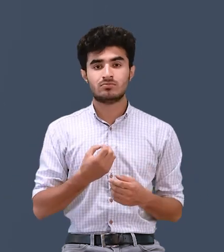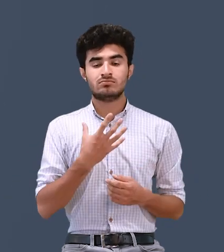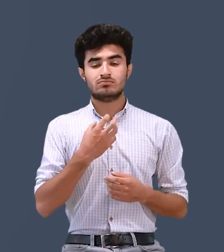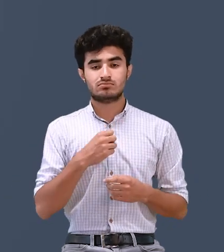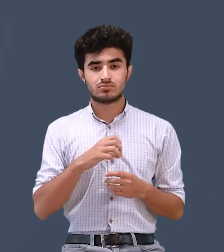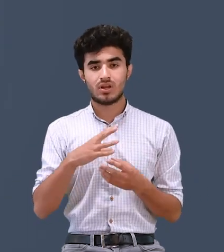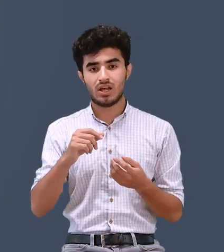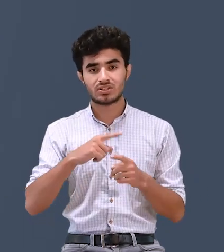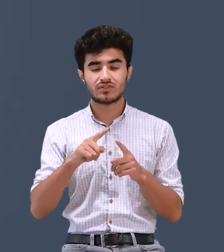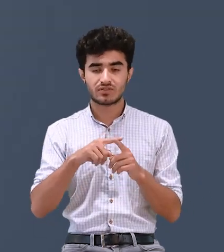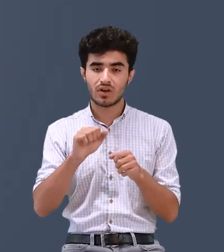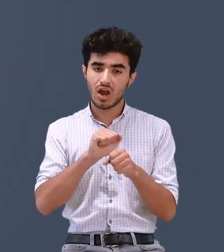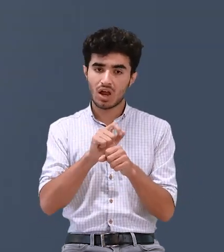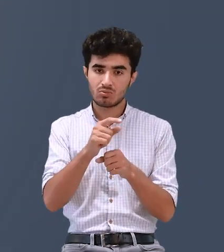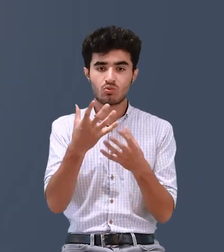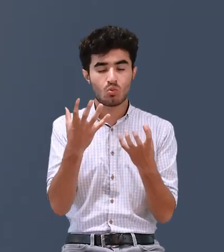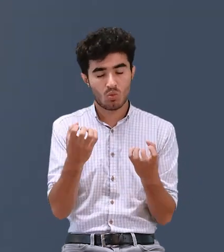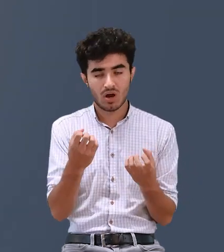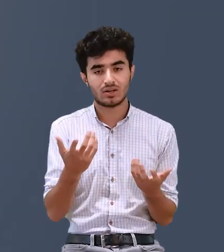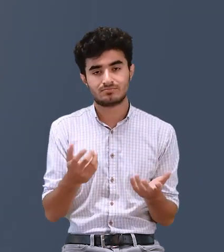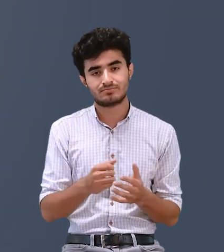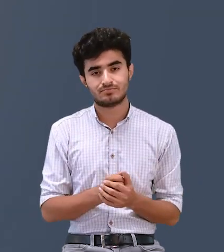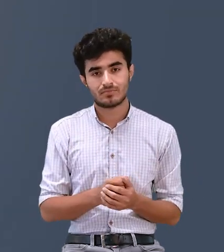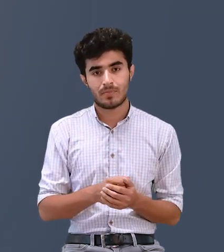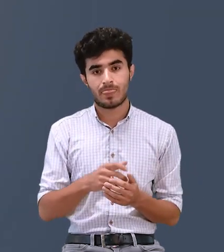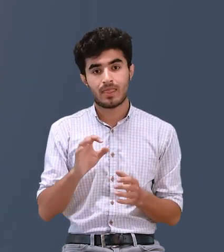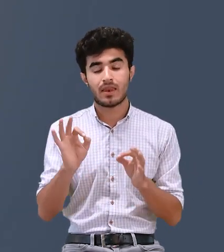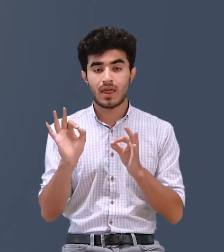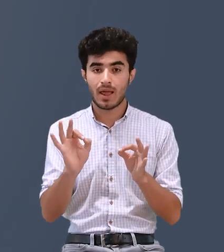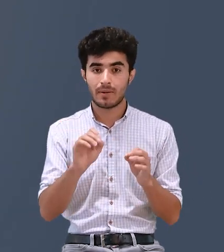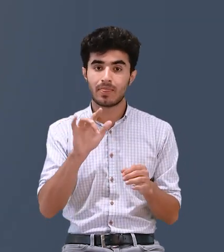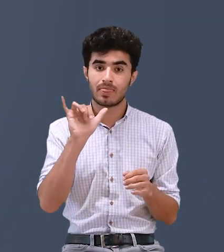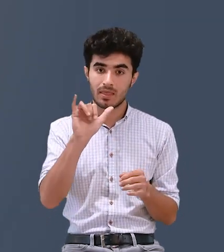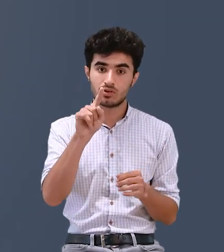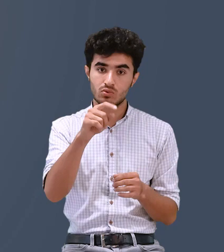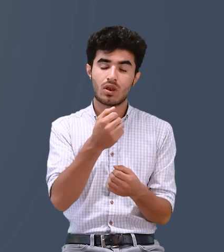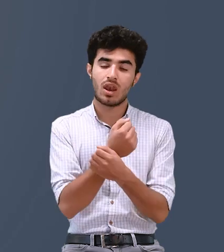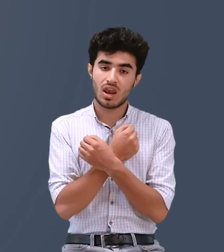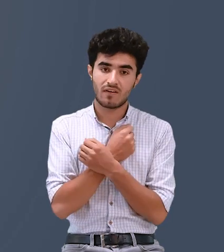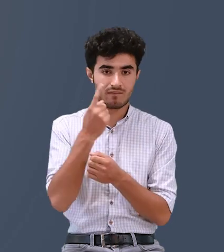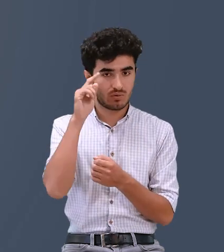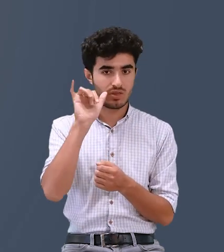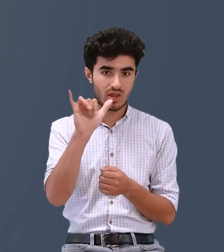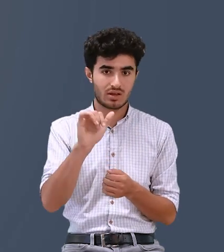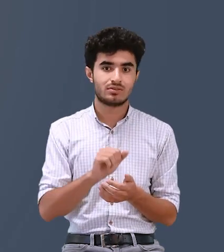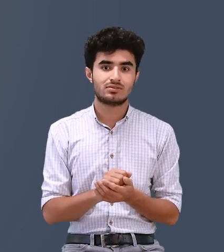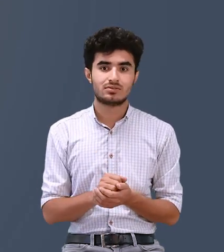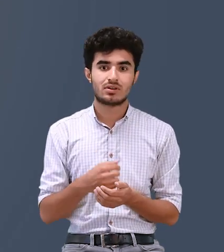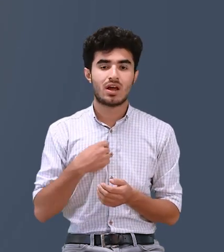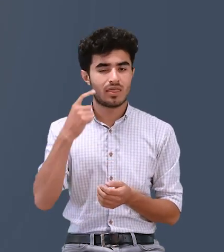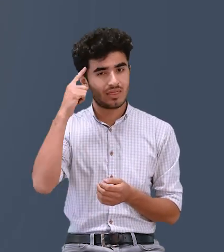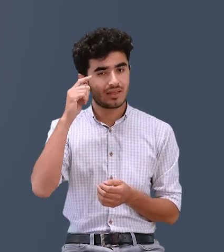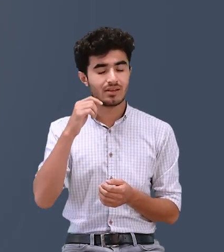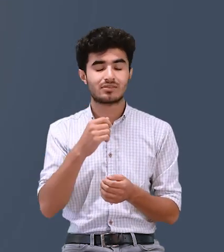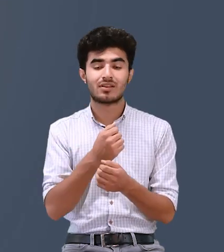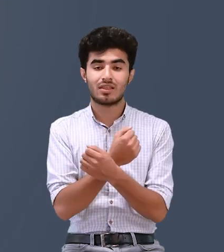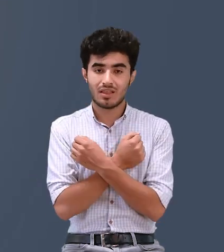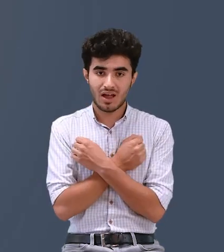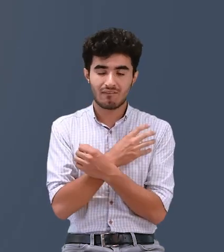you breathing, to keep you doing all the things that you want to do. And I think it deserves love for that. And I think it